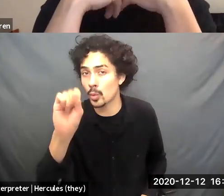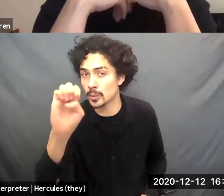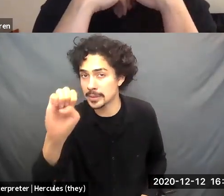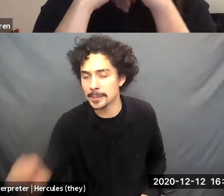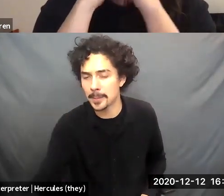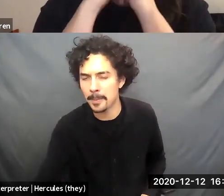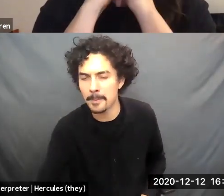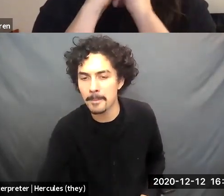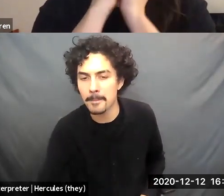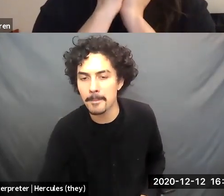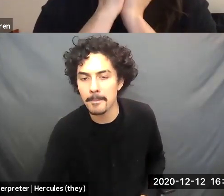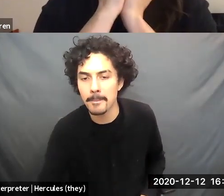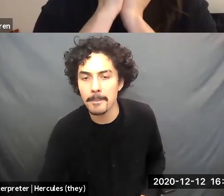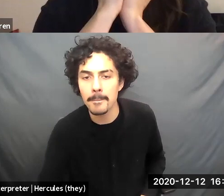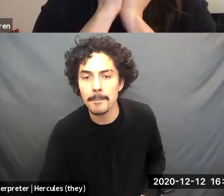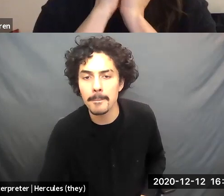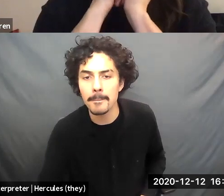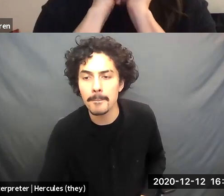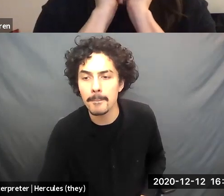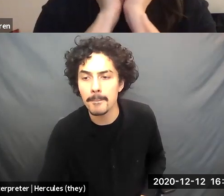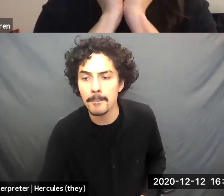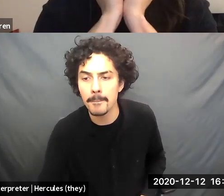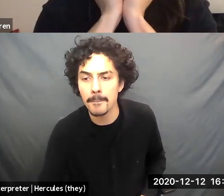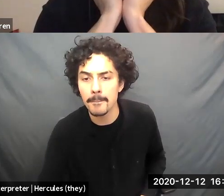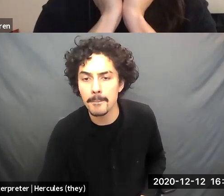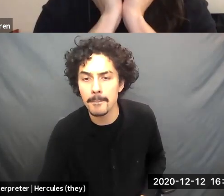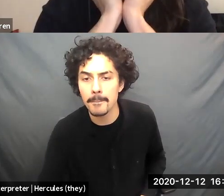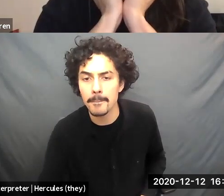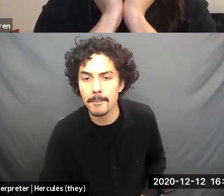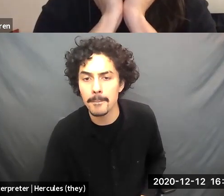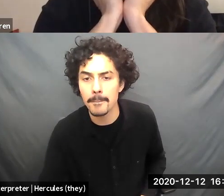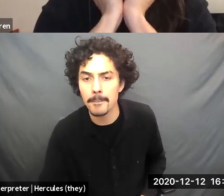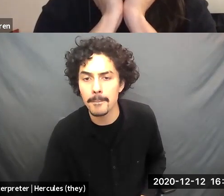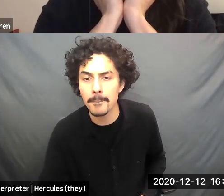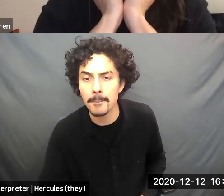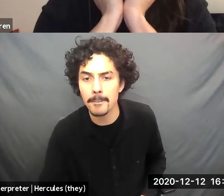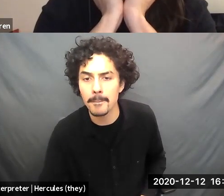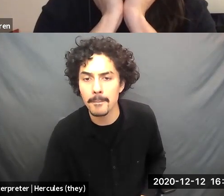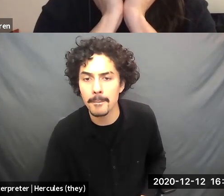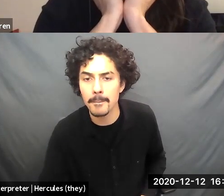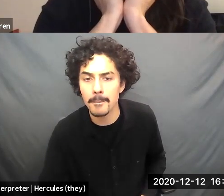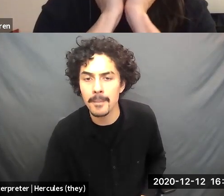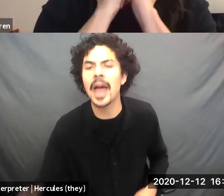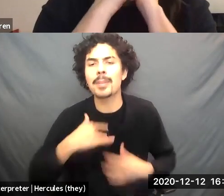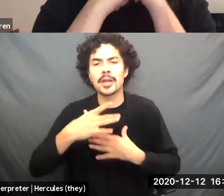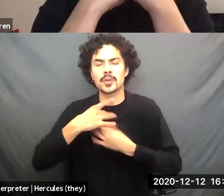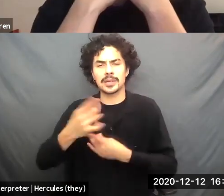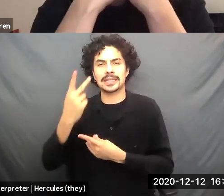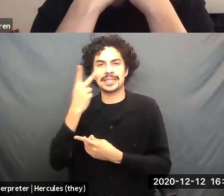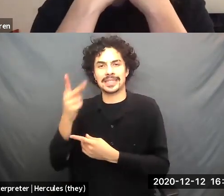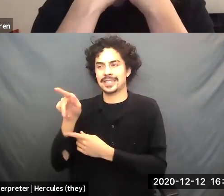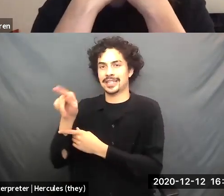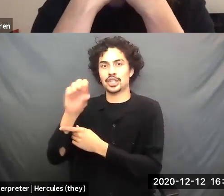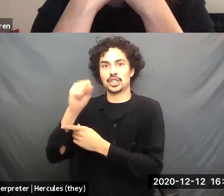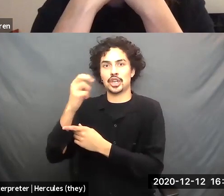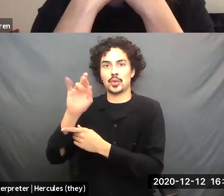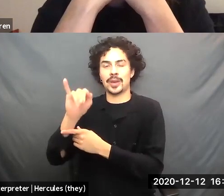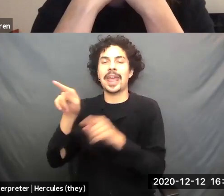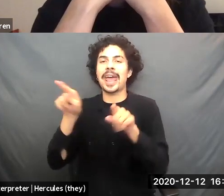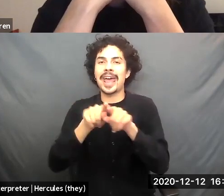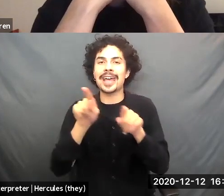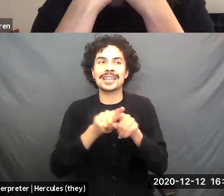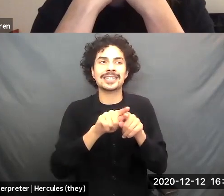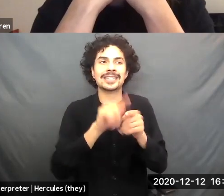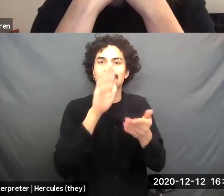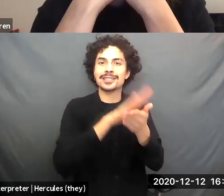think, a really great question that, um, I'd be interested to hear your answer, Sherry, as, as a scholar and an academic and a